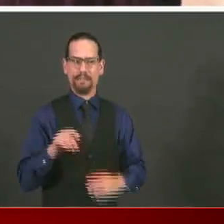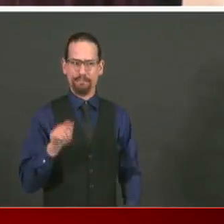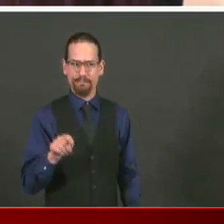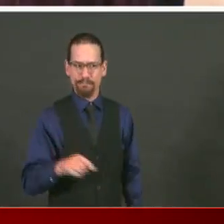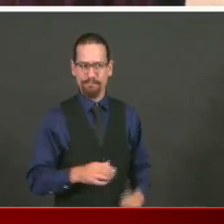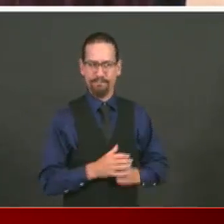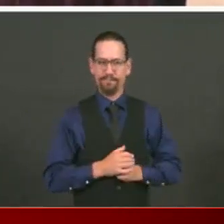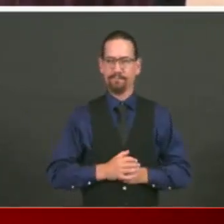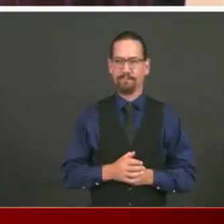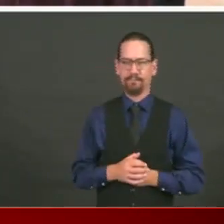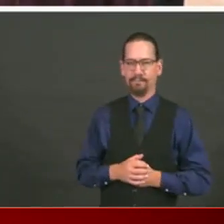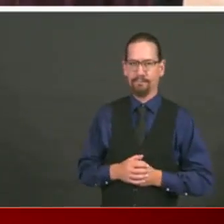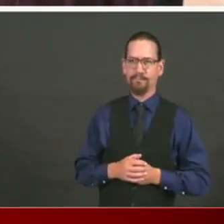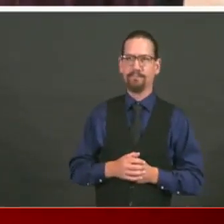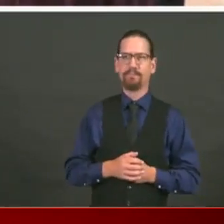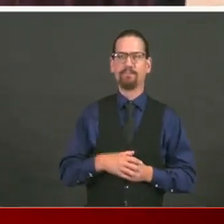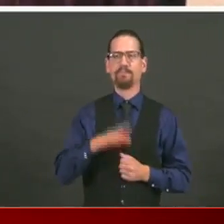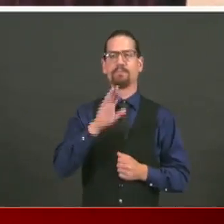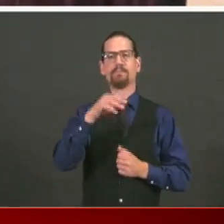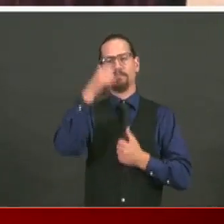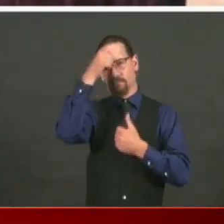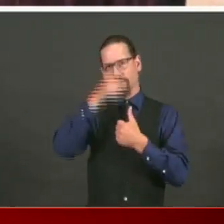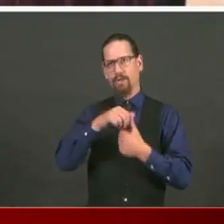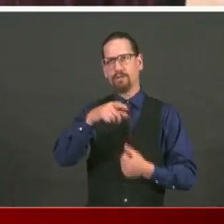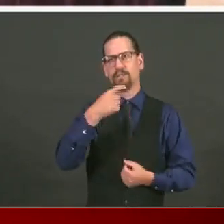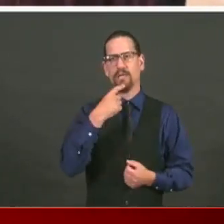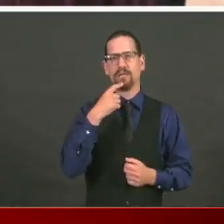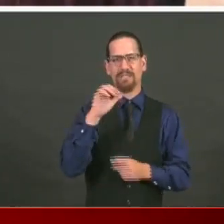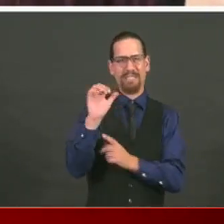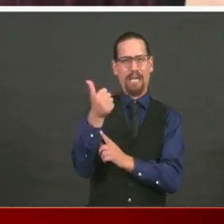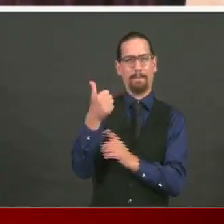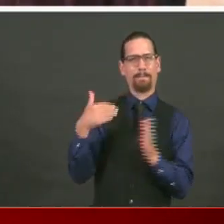So, you know, you remember when you said the $10 million was coming from